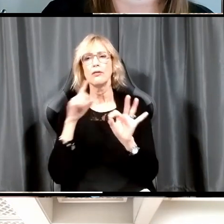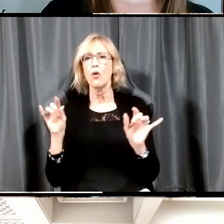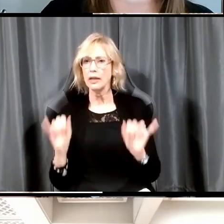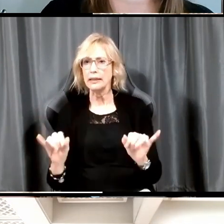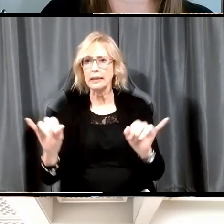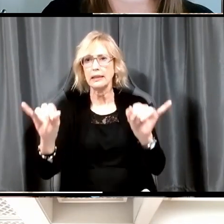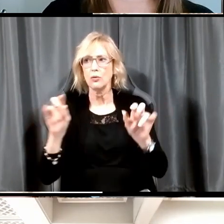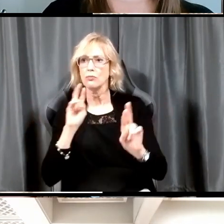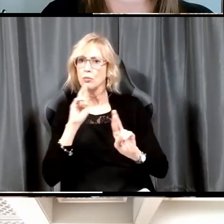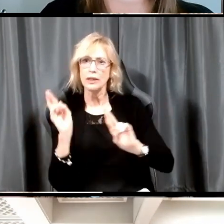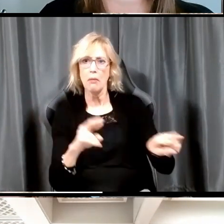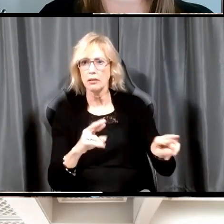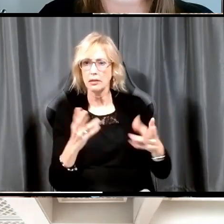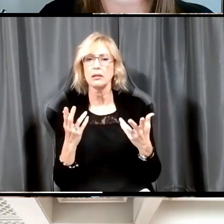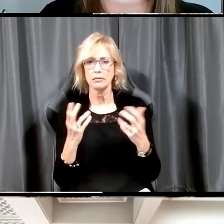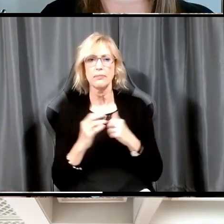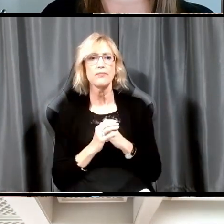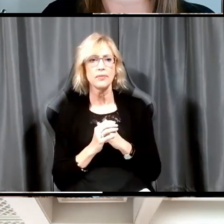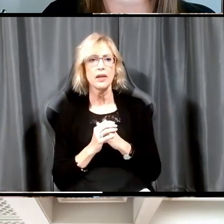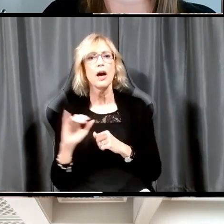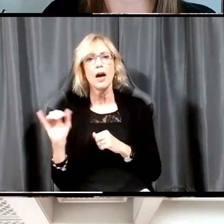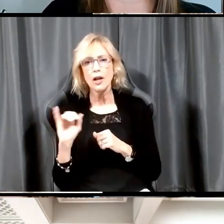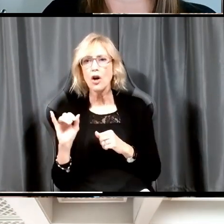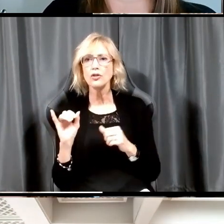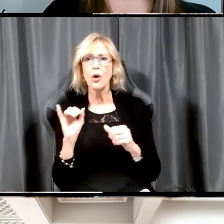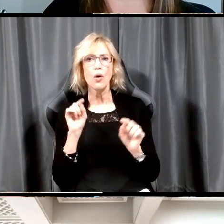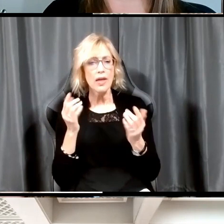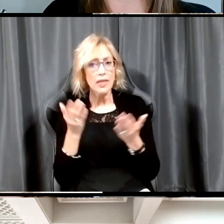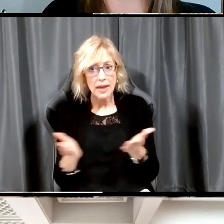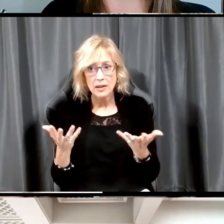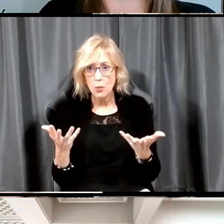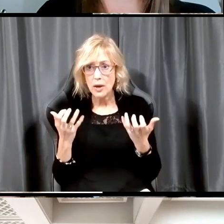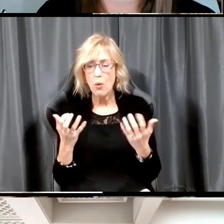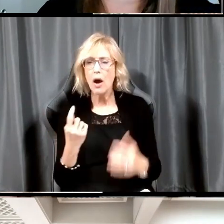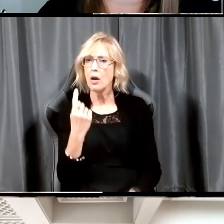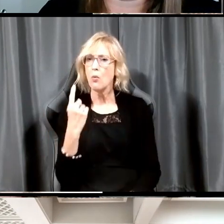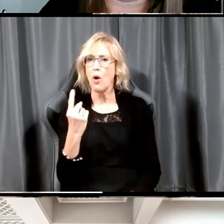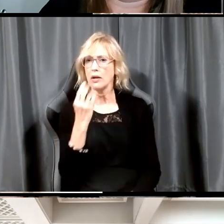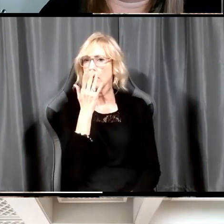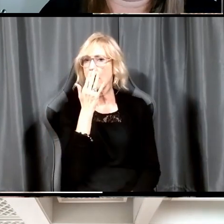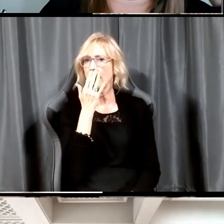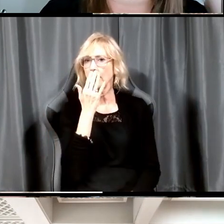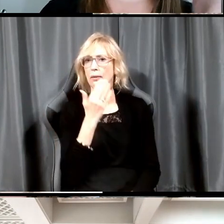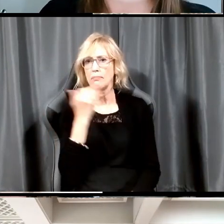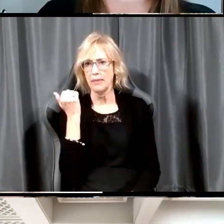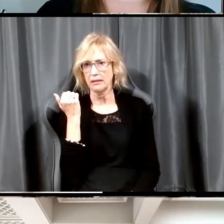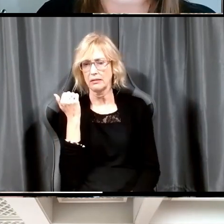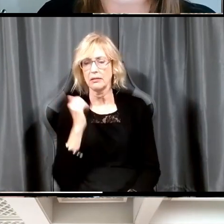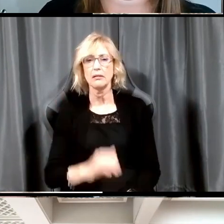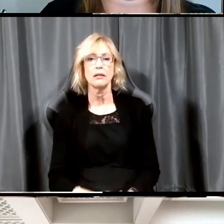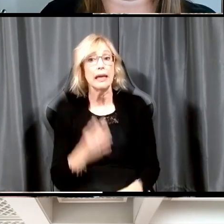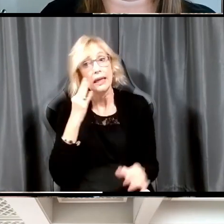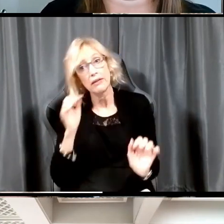visual responses to objects and images, and the objects or targets we want in single color as much as possible, and to be